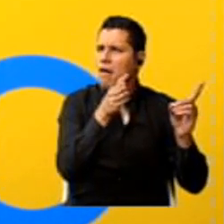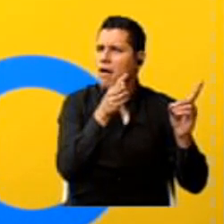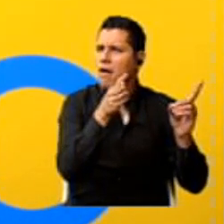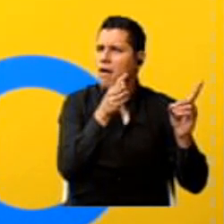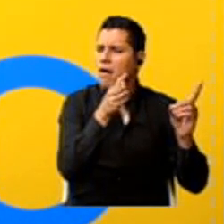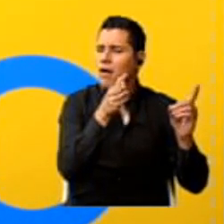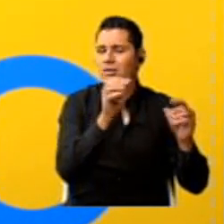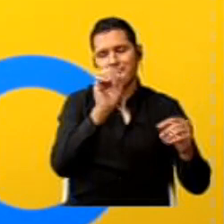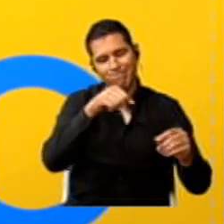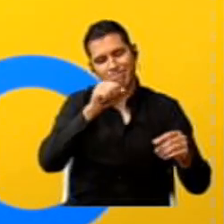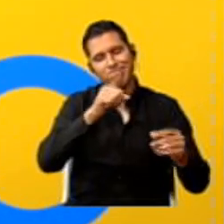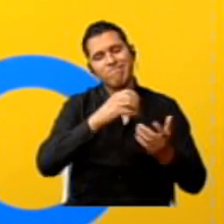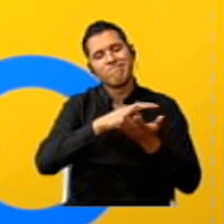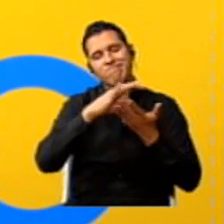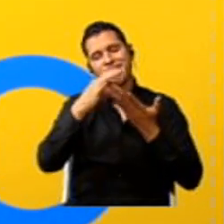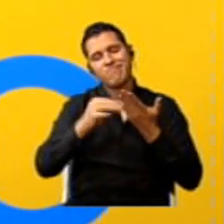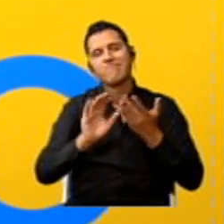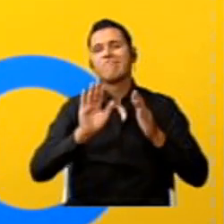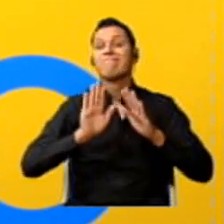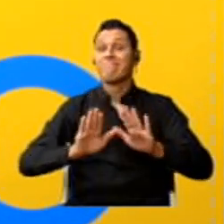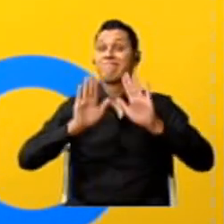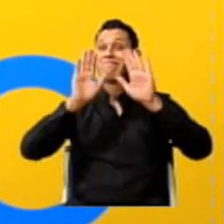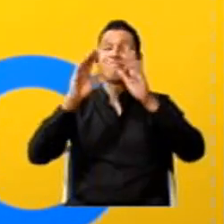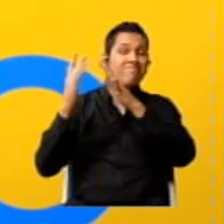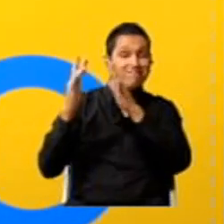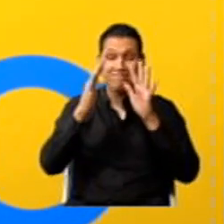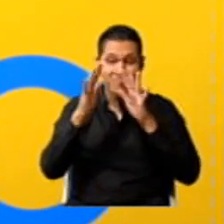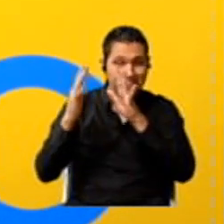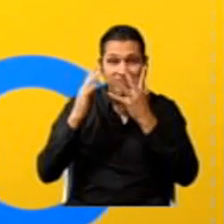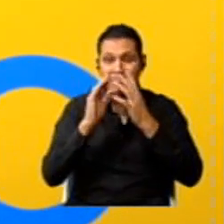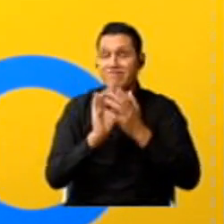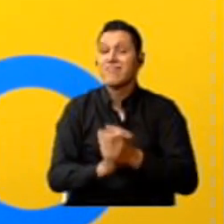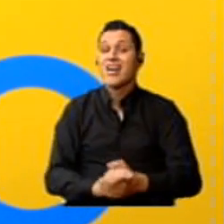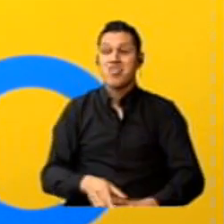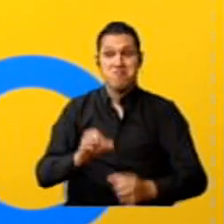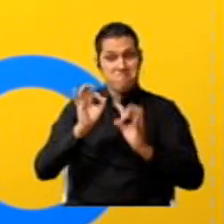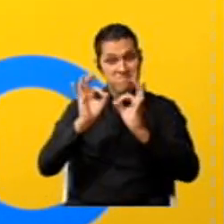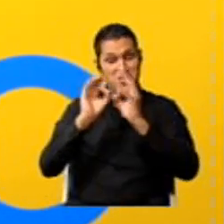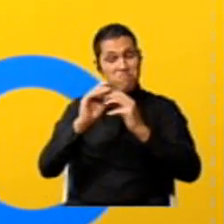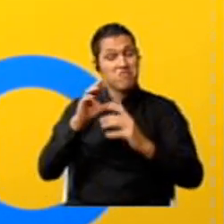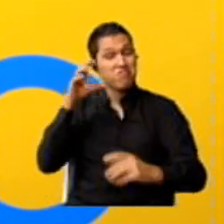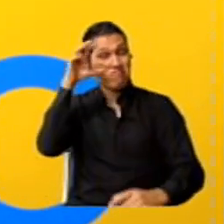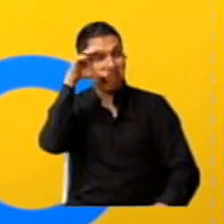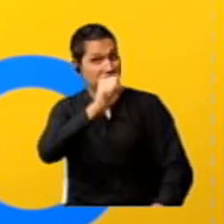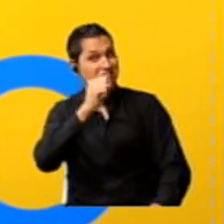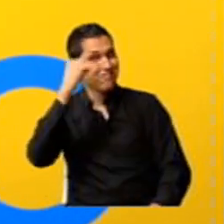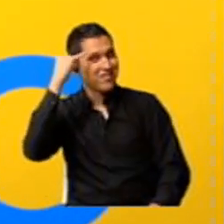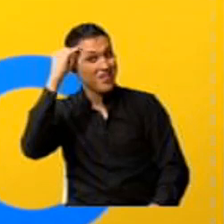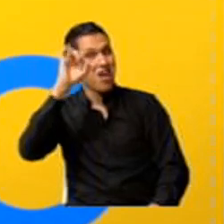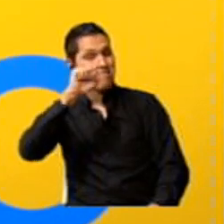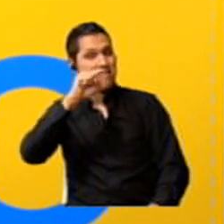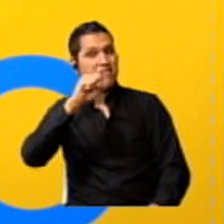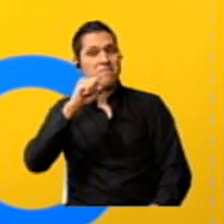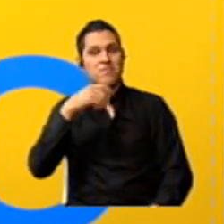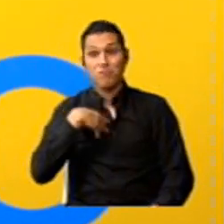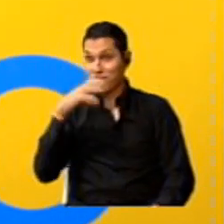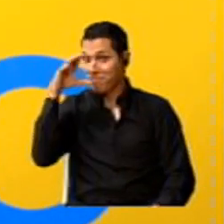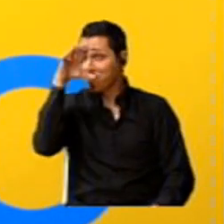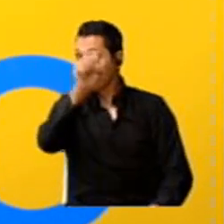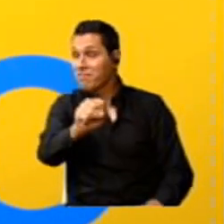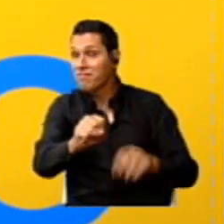the school. Excellent, Waldo! You got the idea. Did you get the